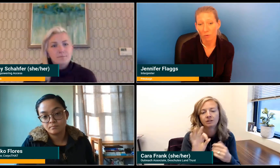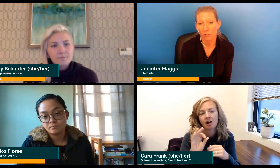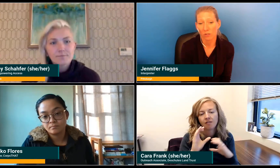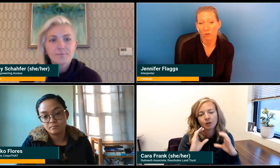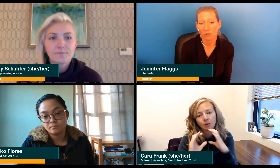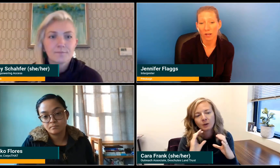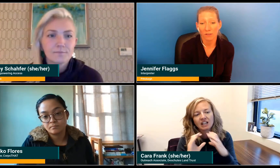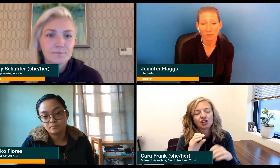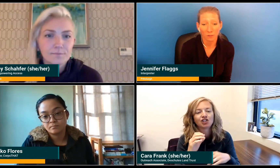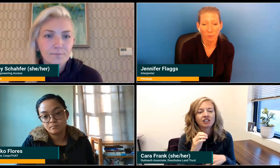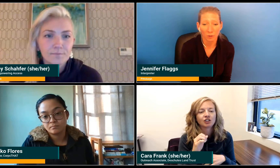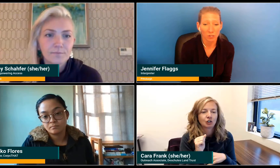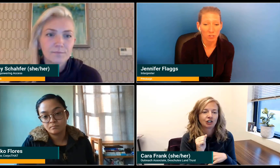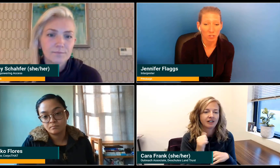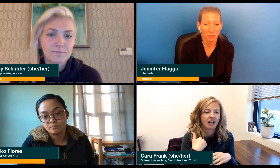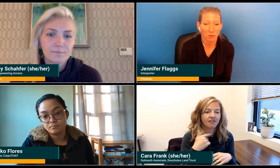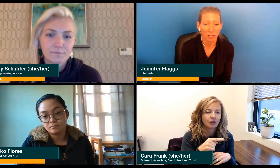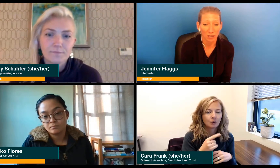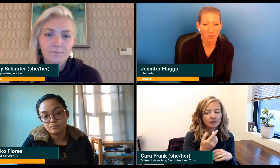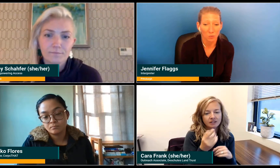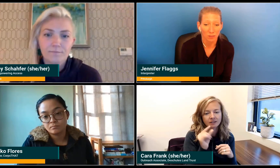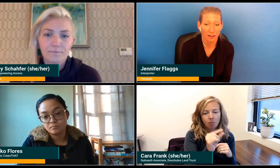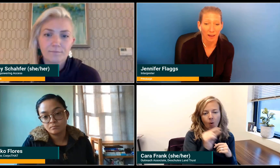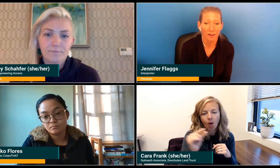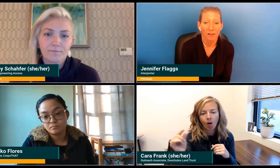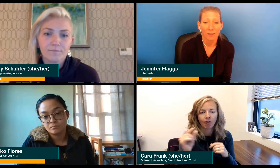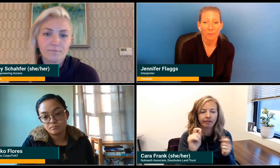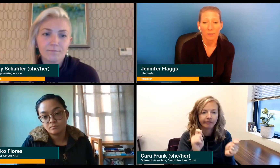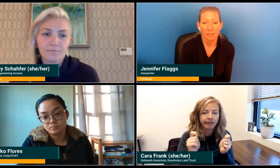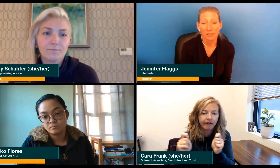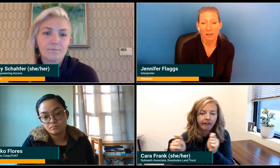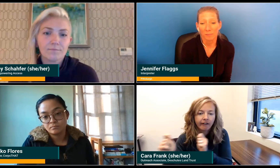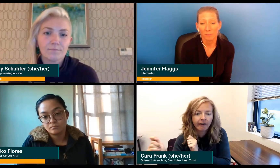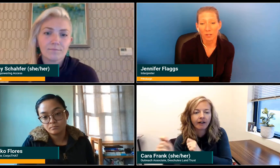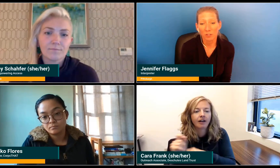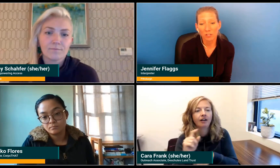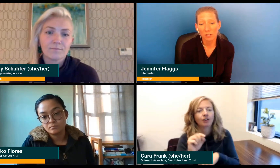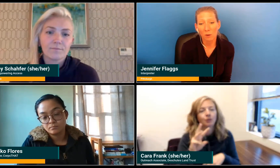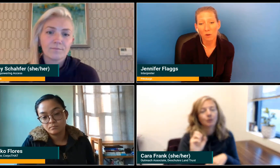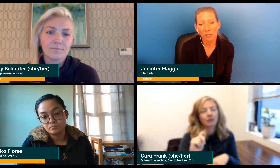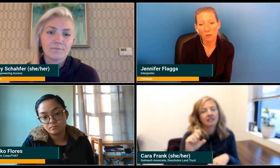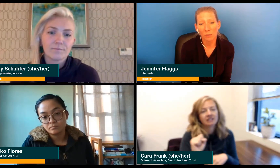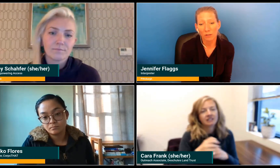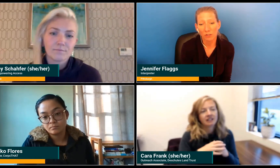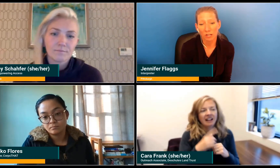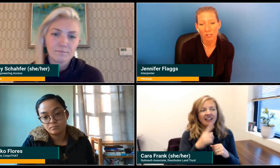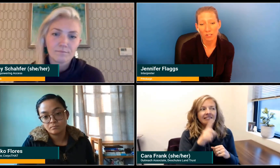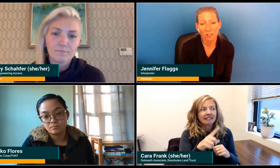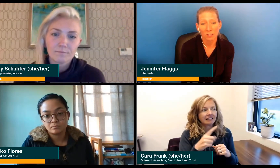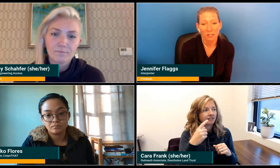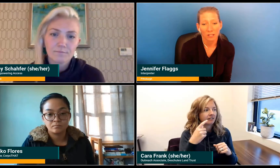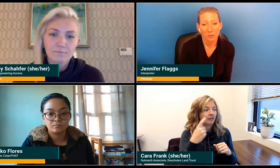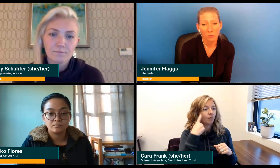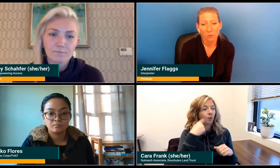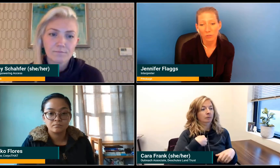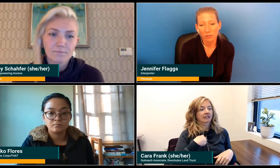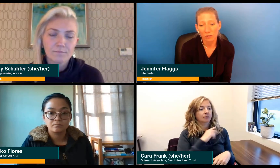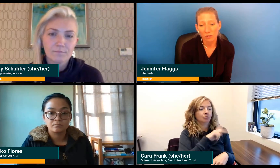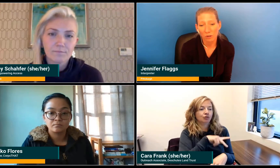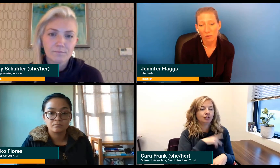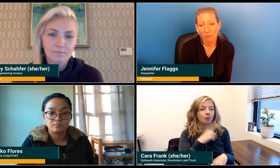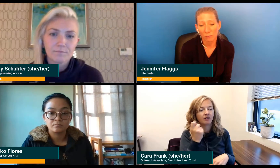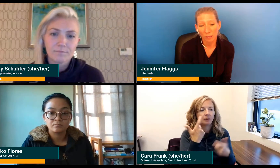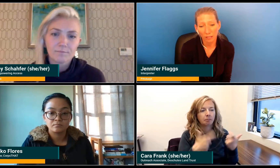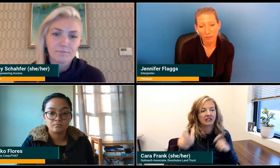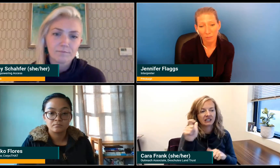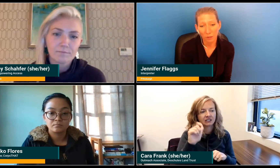and forth. So there are a lot of different approaches to communication with that, but just small incremental changes and tools.